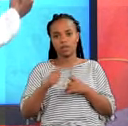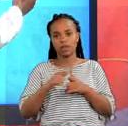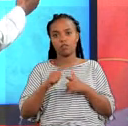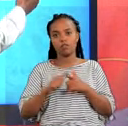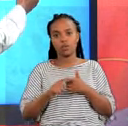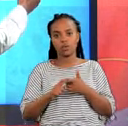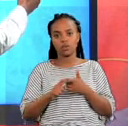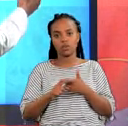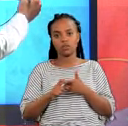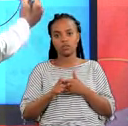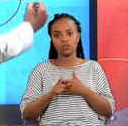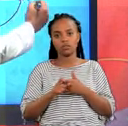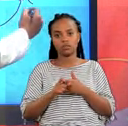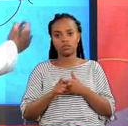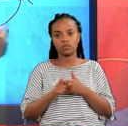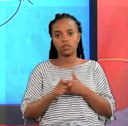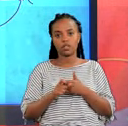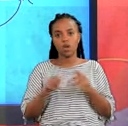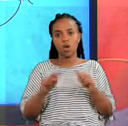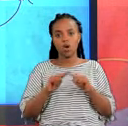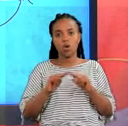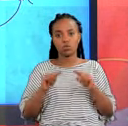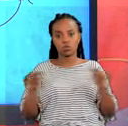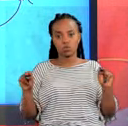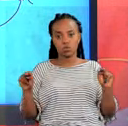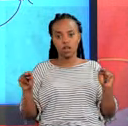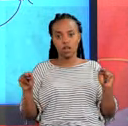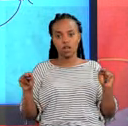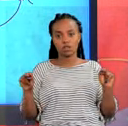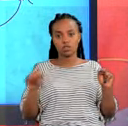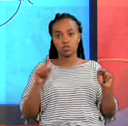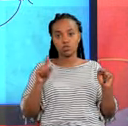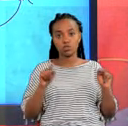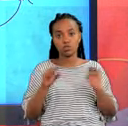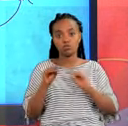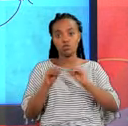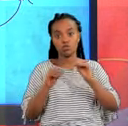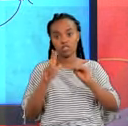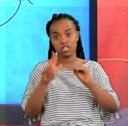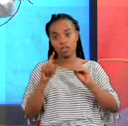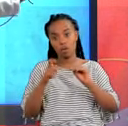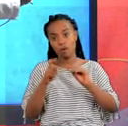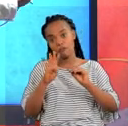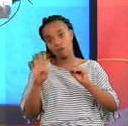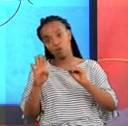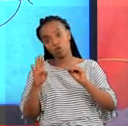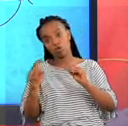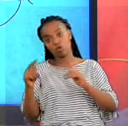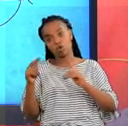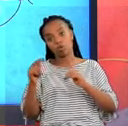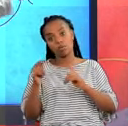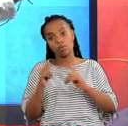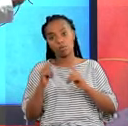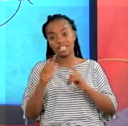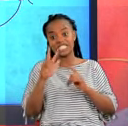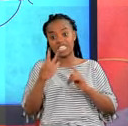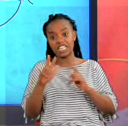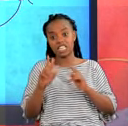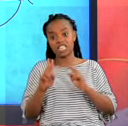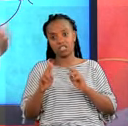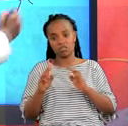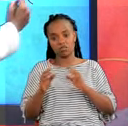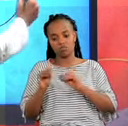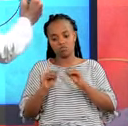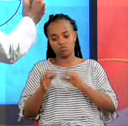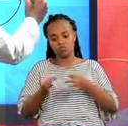Therefore, it's a horizontal. You move 3,42 by 3 units.